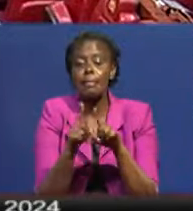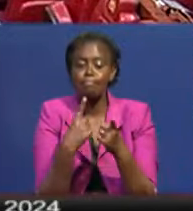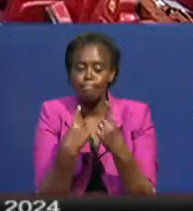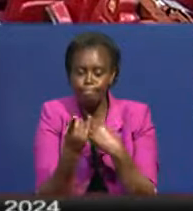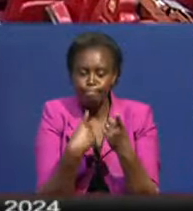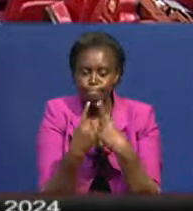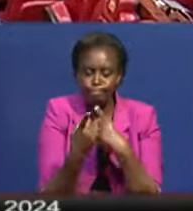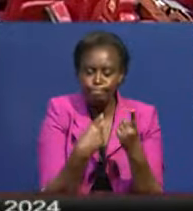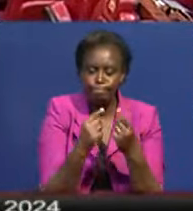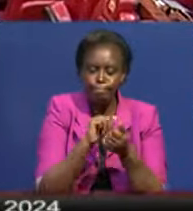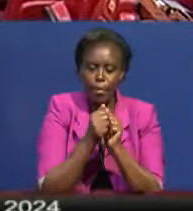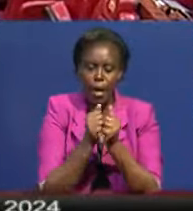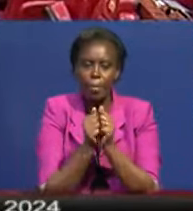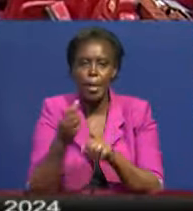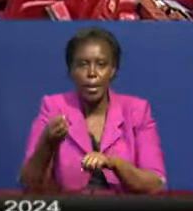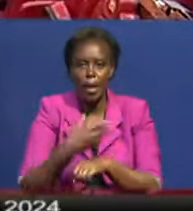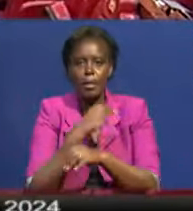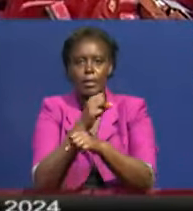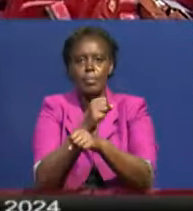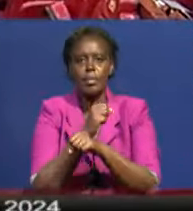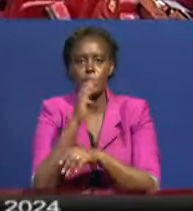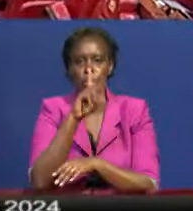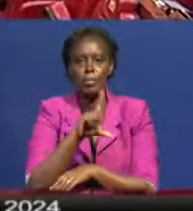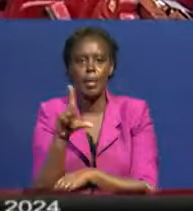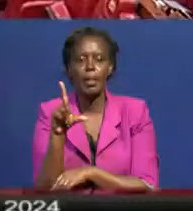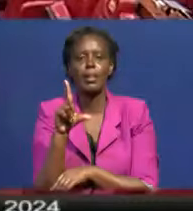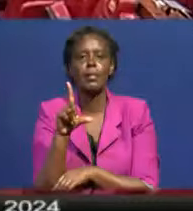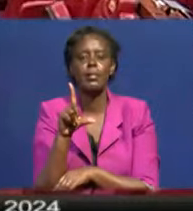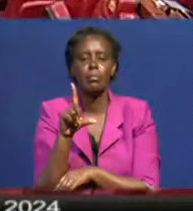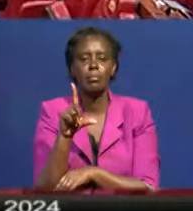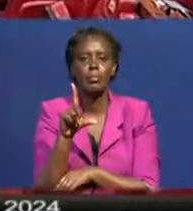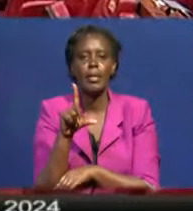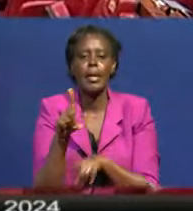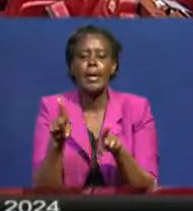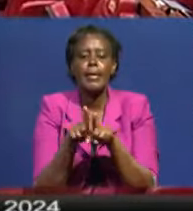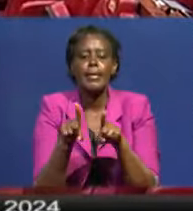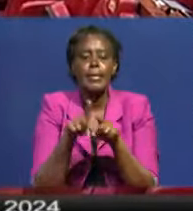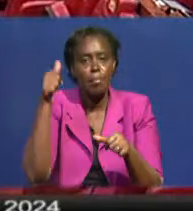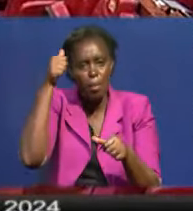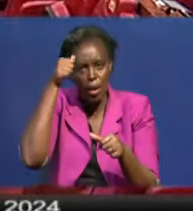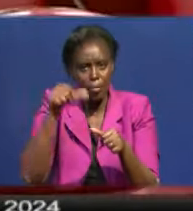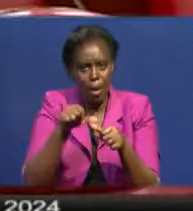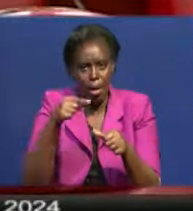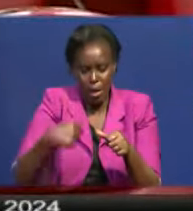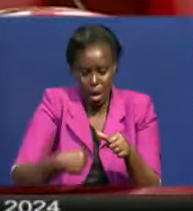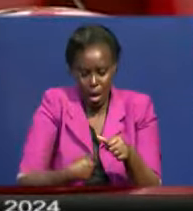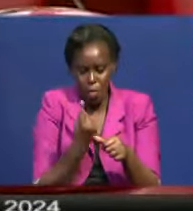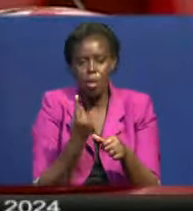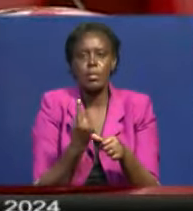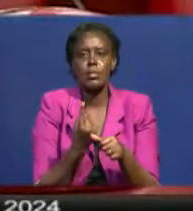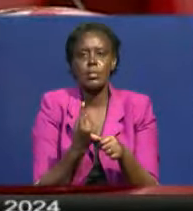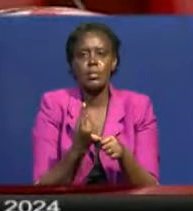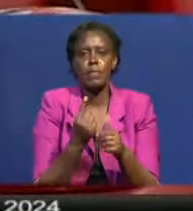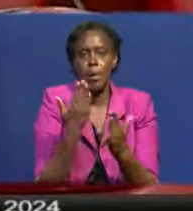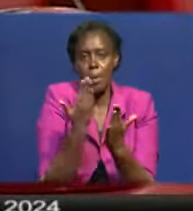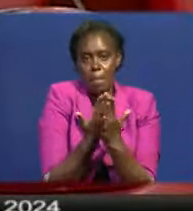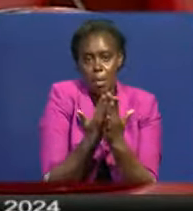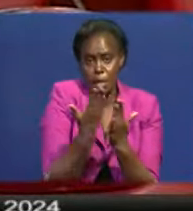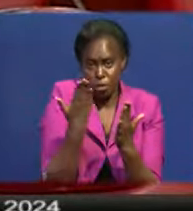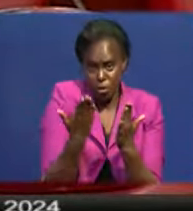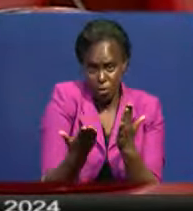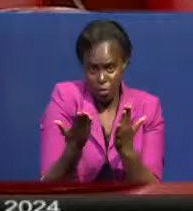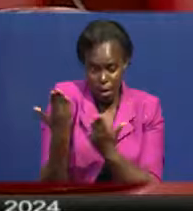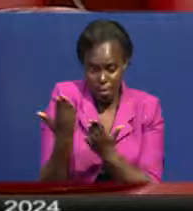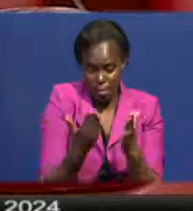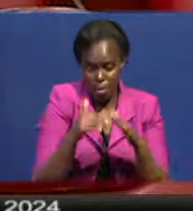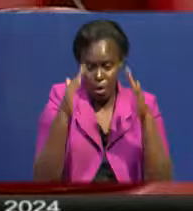discuss about amending the Cancer Prevention Bill, we also need to remind ourselves that despite a petition that I